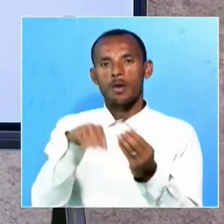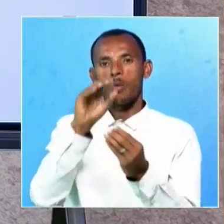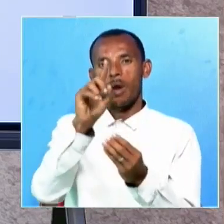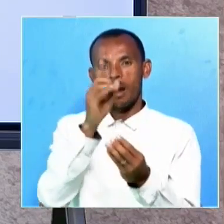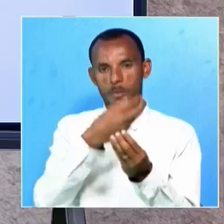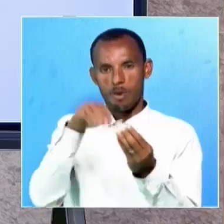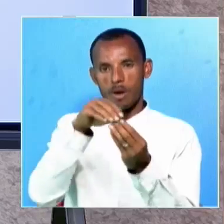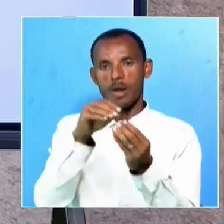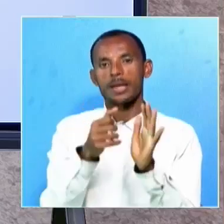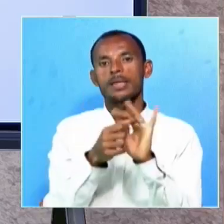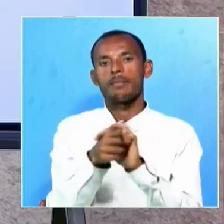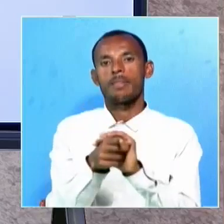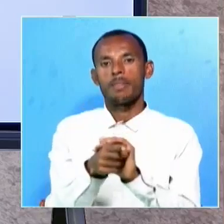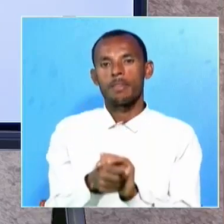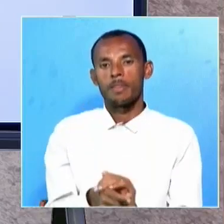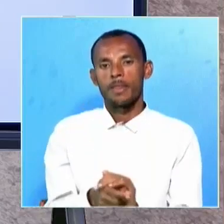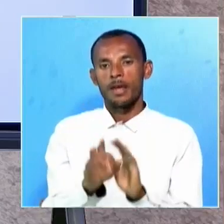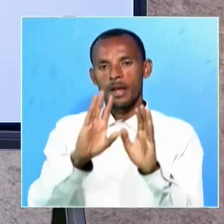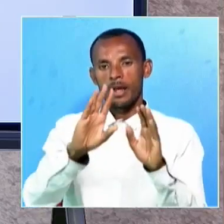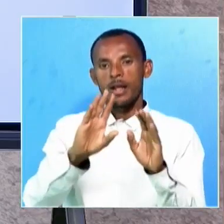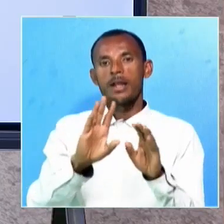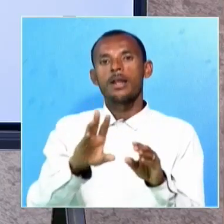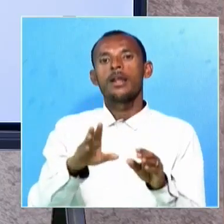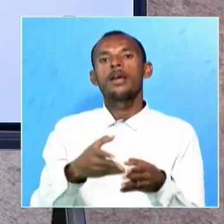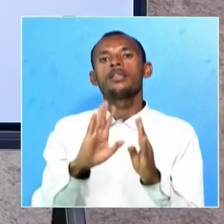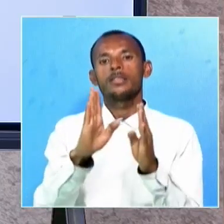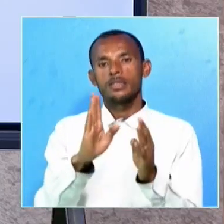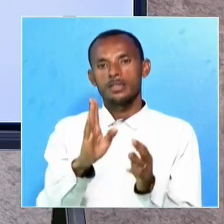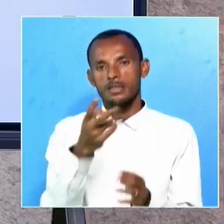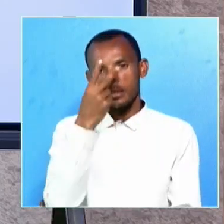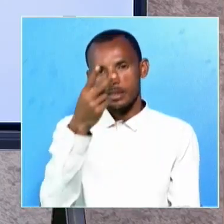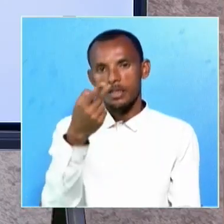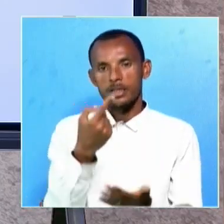example. Let's take this one.